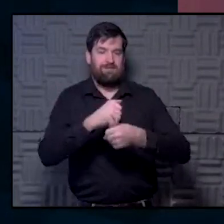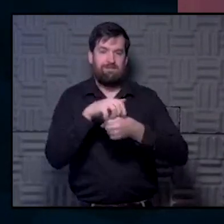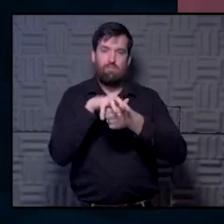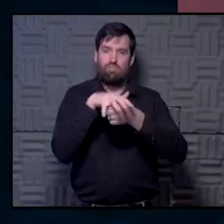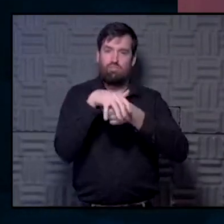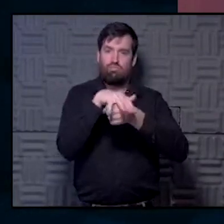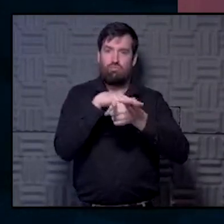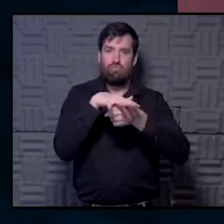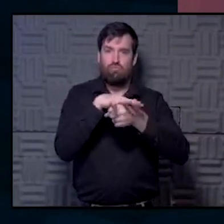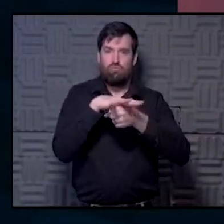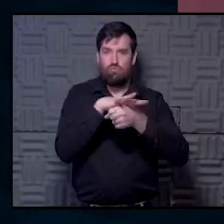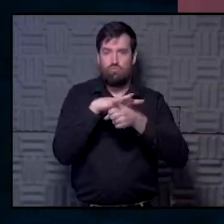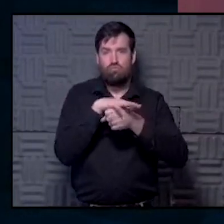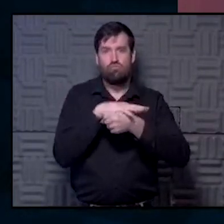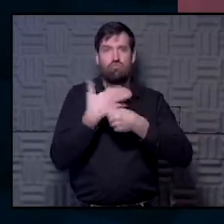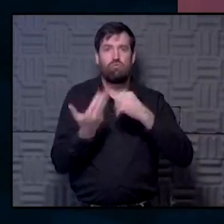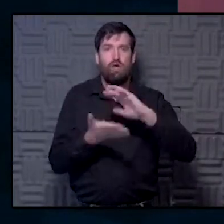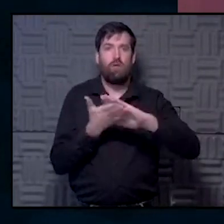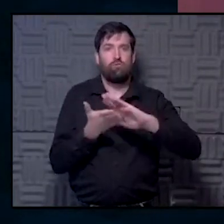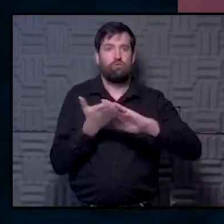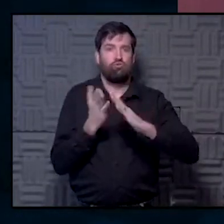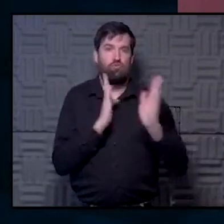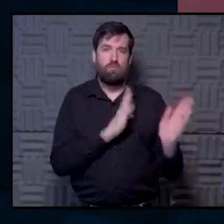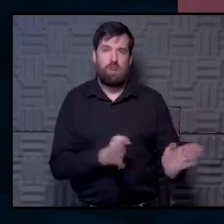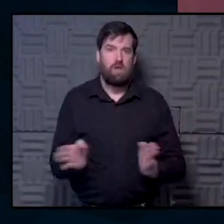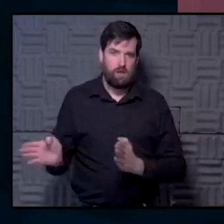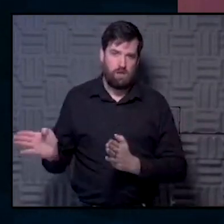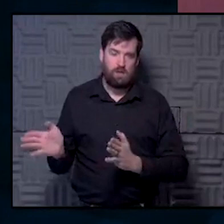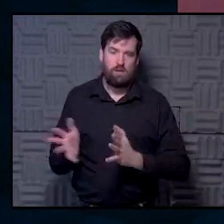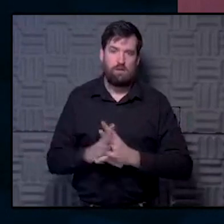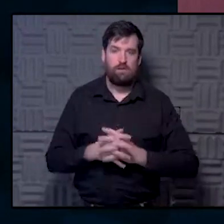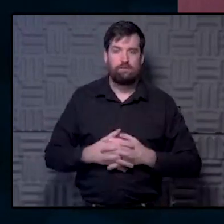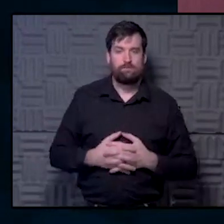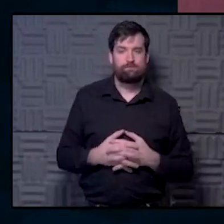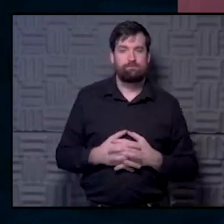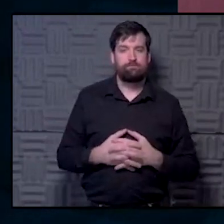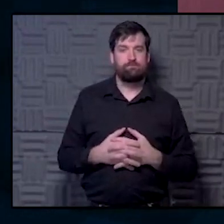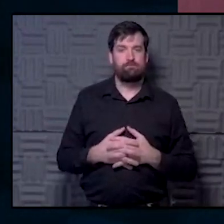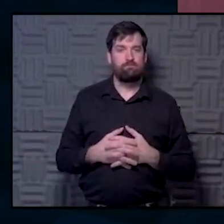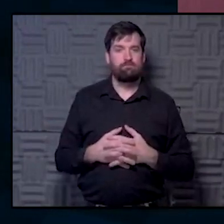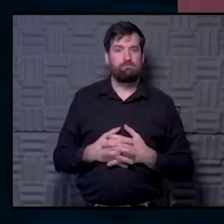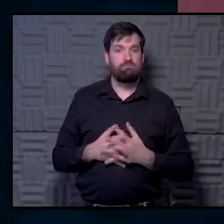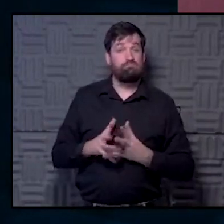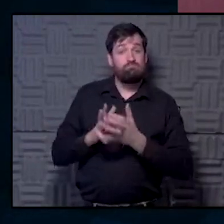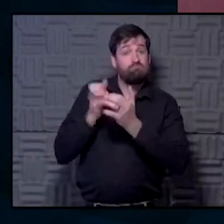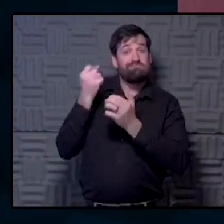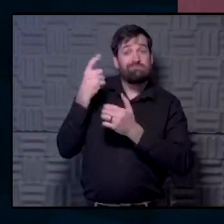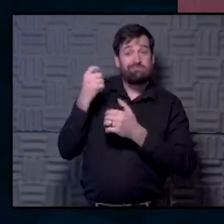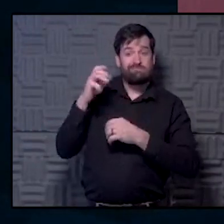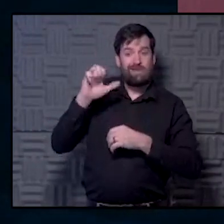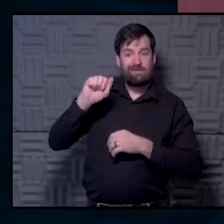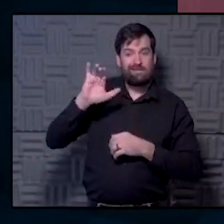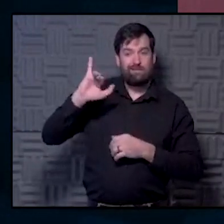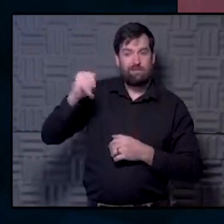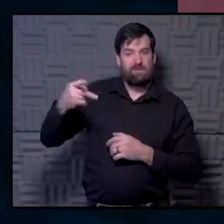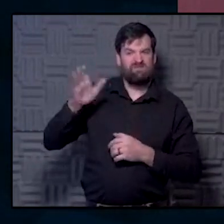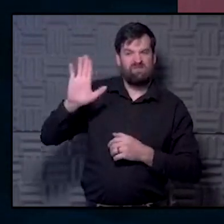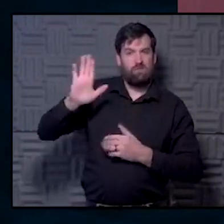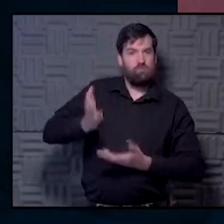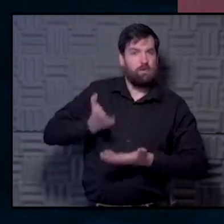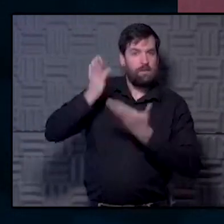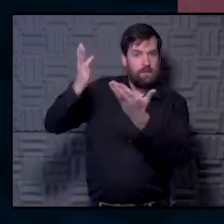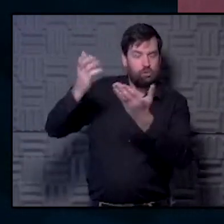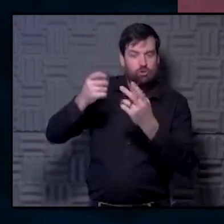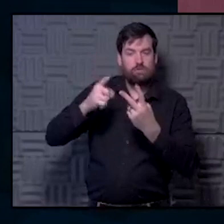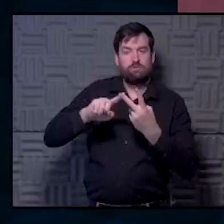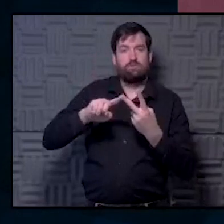local operational plans based on recommendations from the advisory committee and